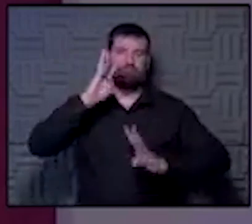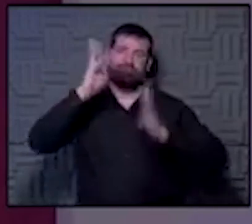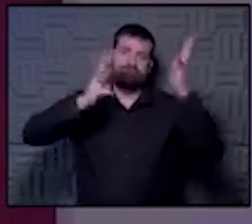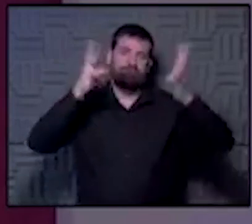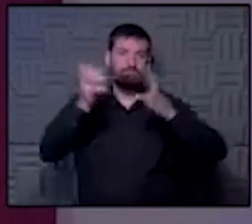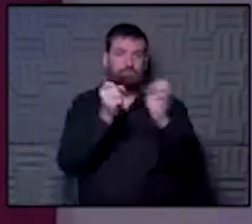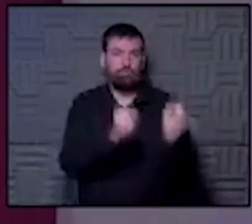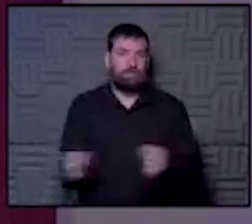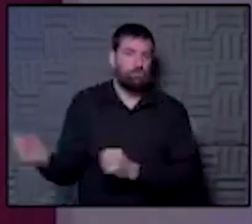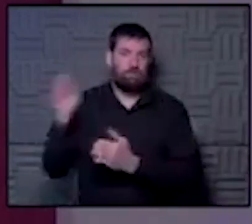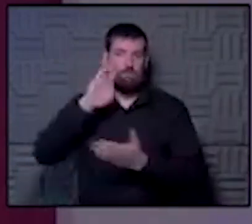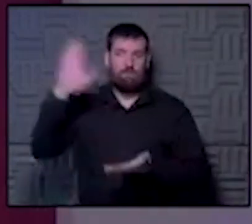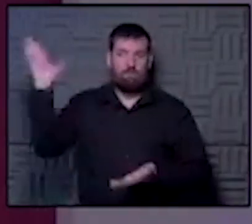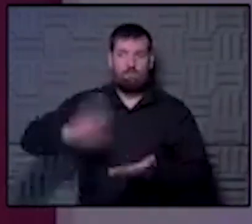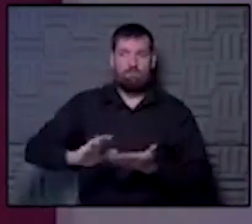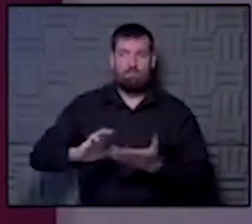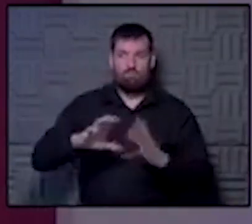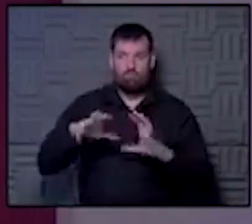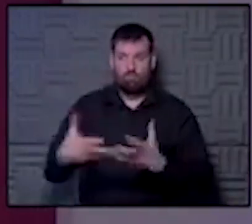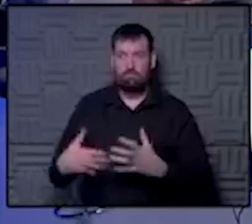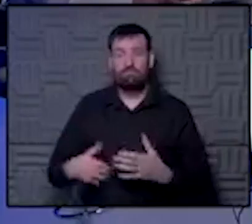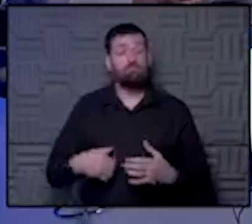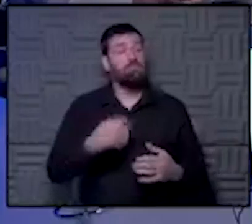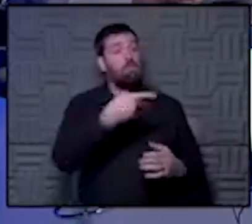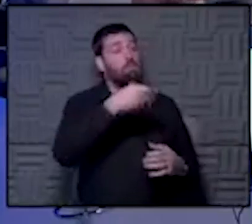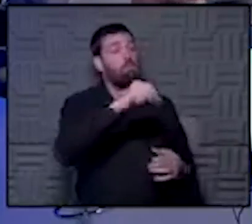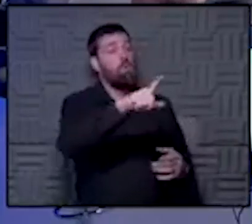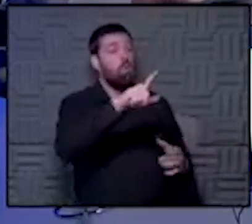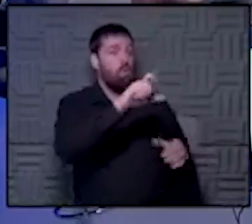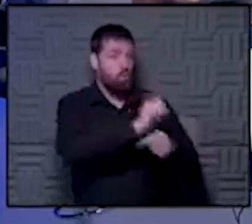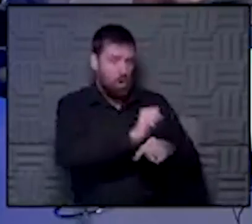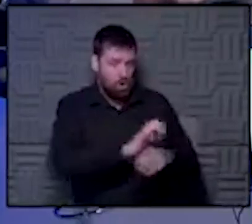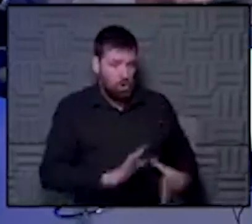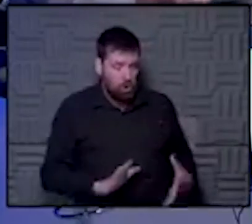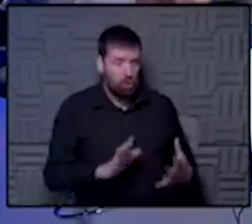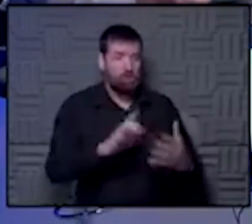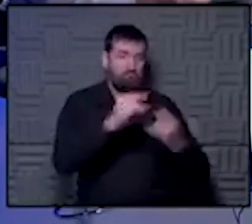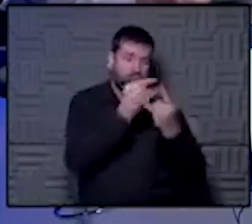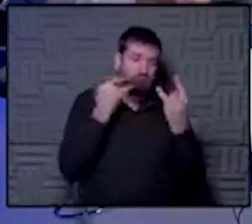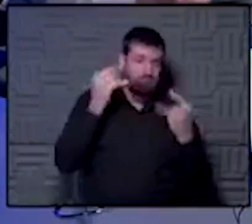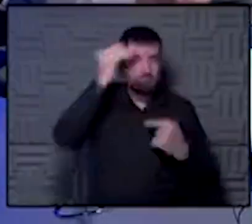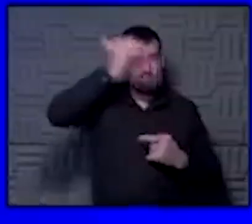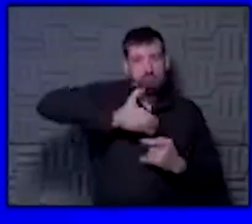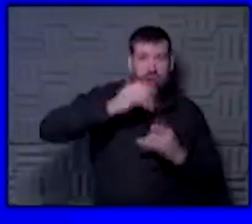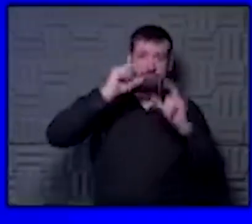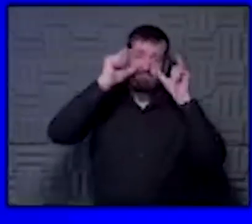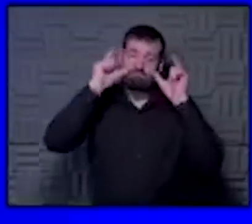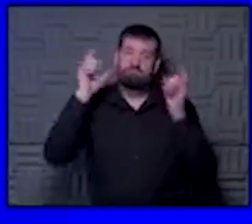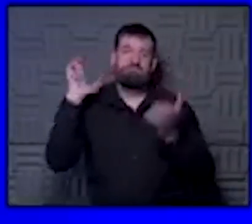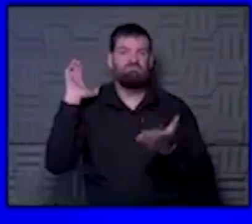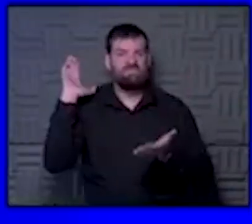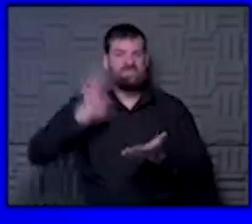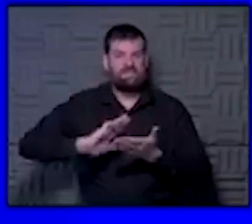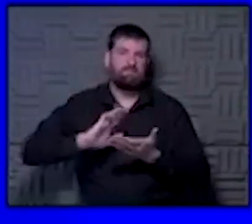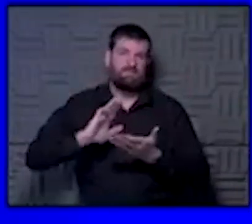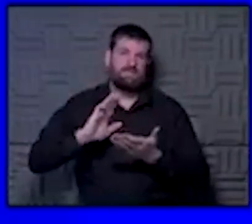for reducing crowds. Yeah, if I the poll agree. worker can have a mask and a face shield or eye protection on, It's very little interaction if you're just Clean kind hands. of doing that.